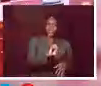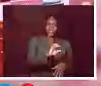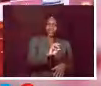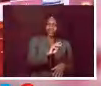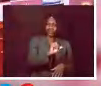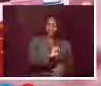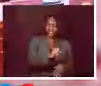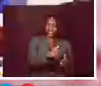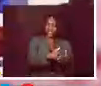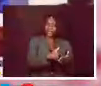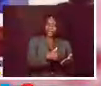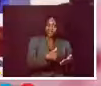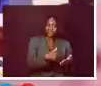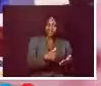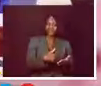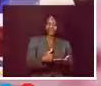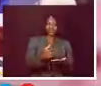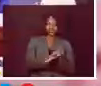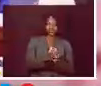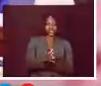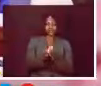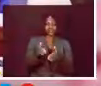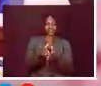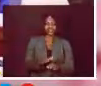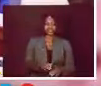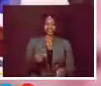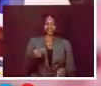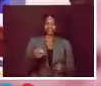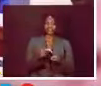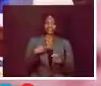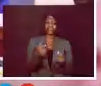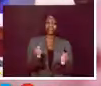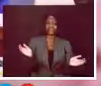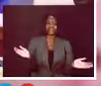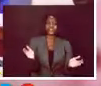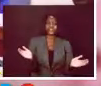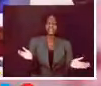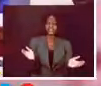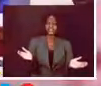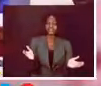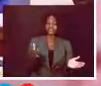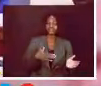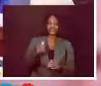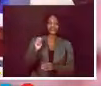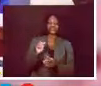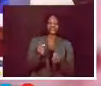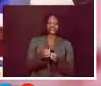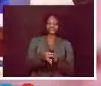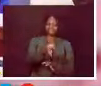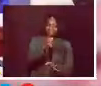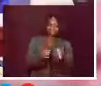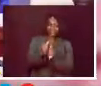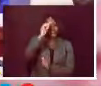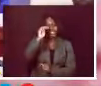And I encouraged my colleague, the whip, to understand, to swap with him.